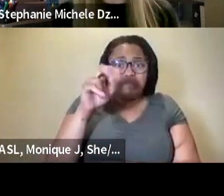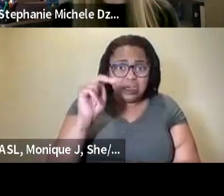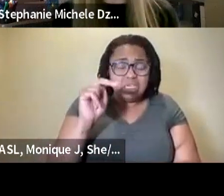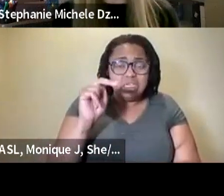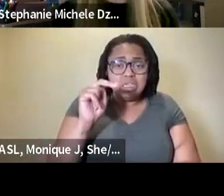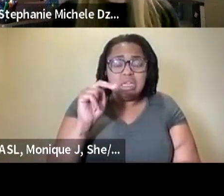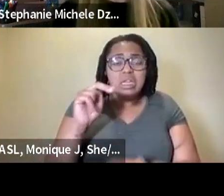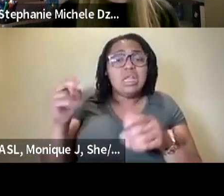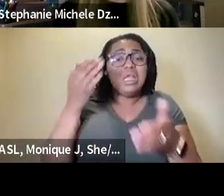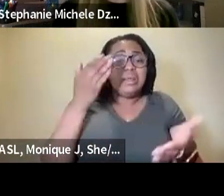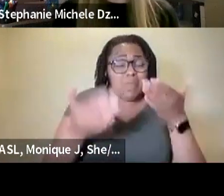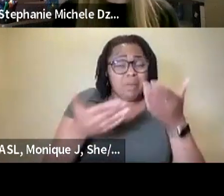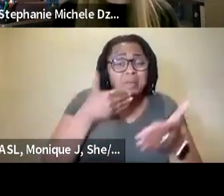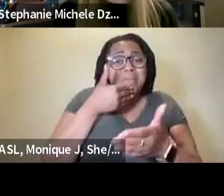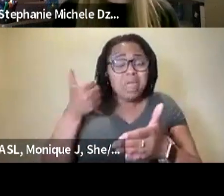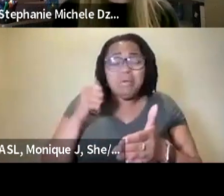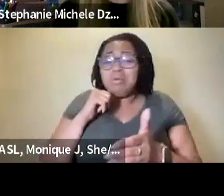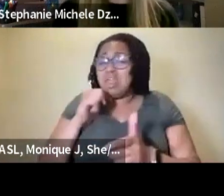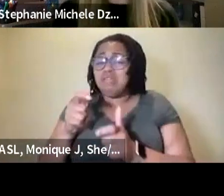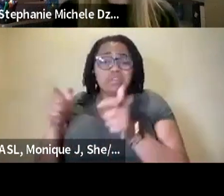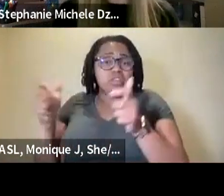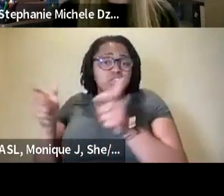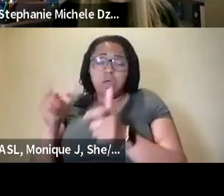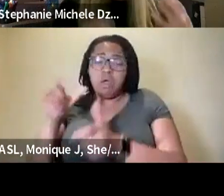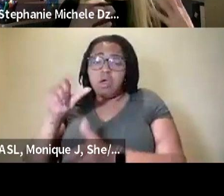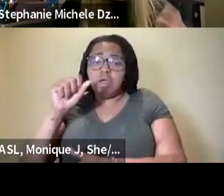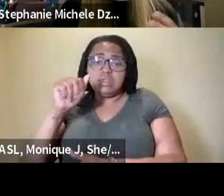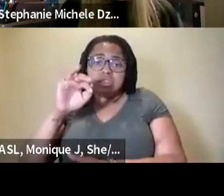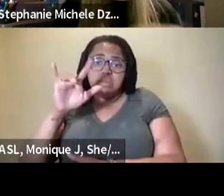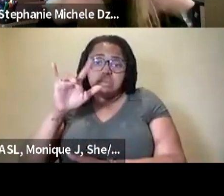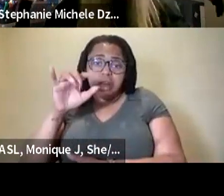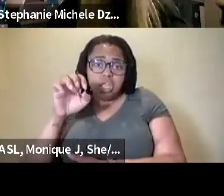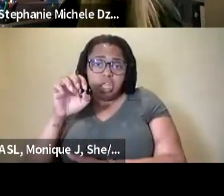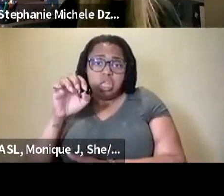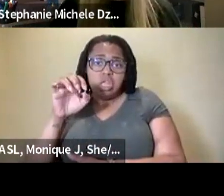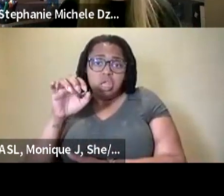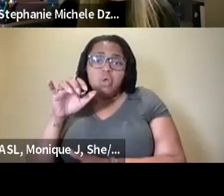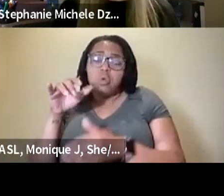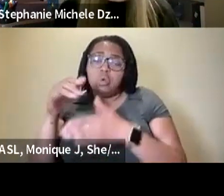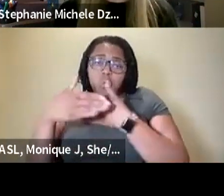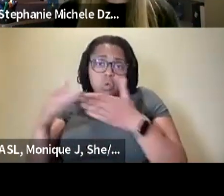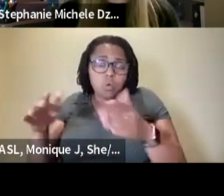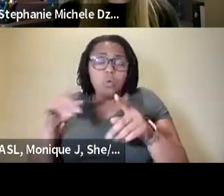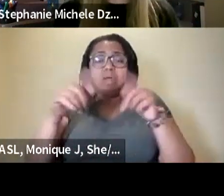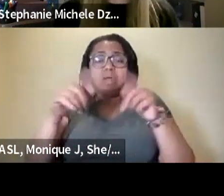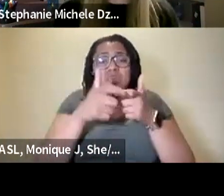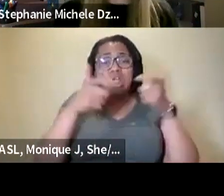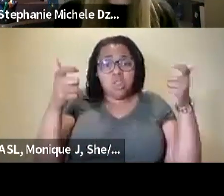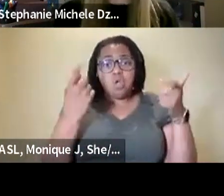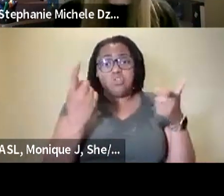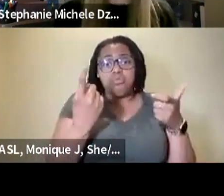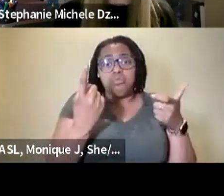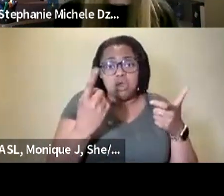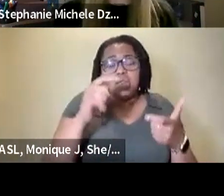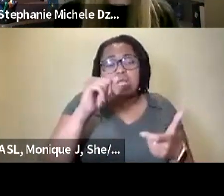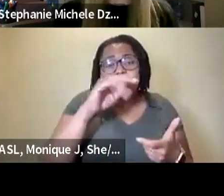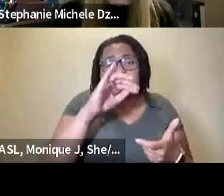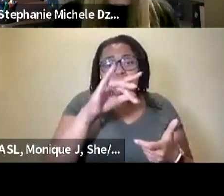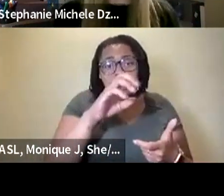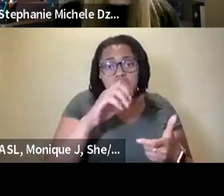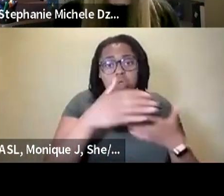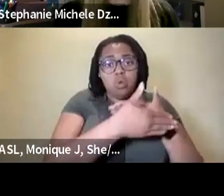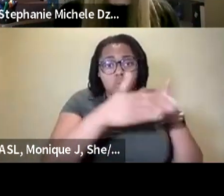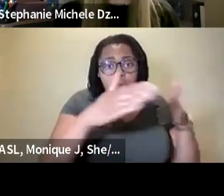small assembly room. I would prefer doing it in the large assembly room to give that enough space for what I feel like we're going to